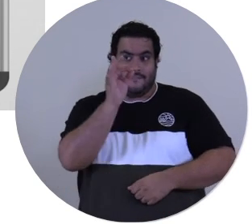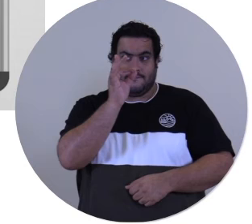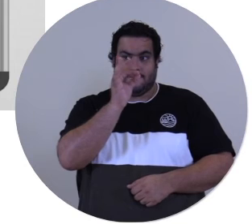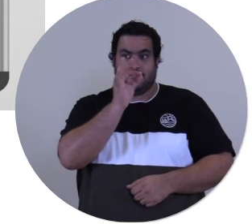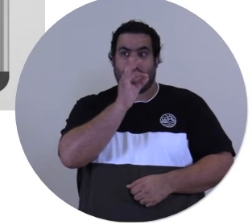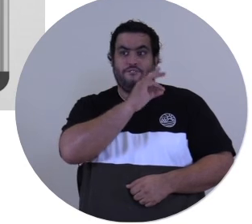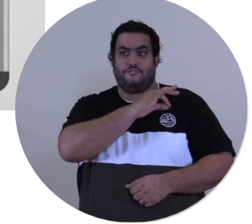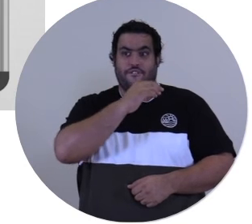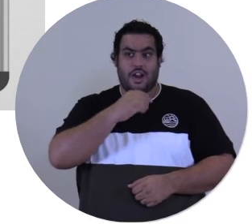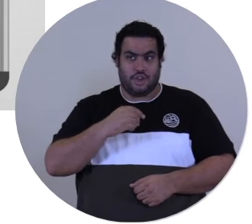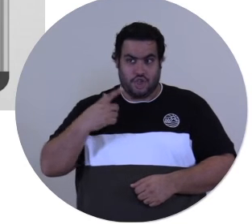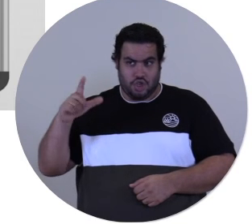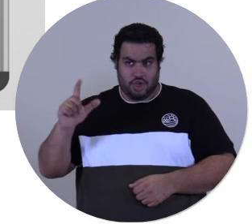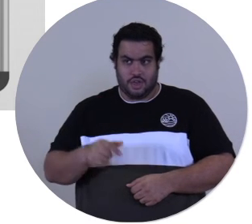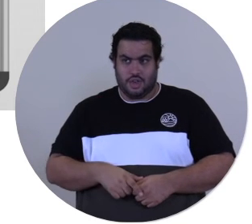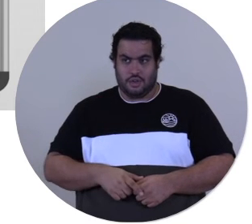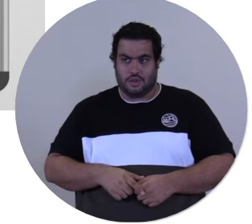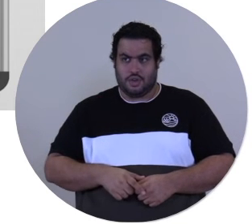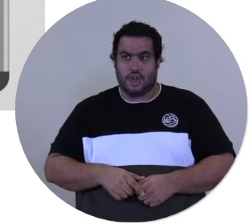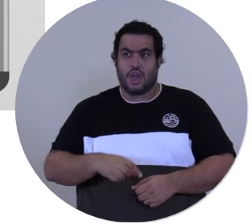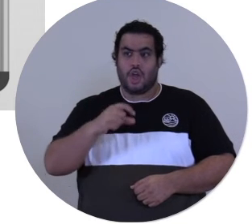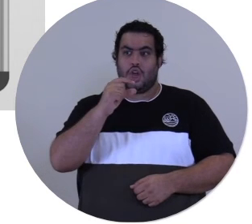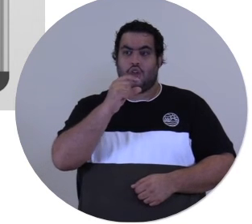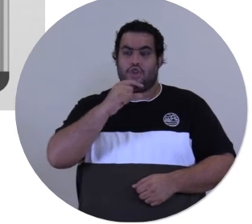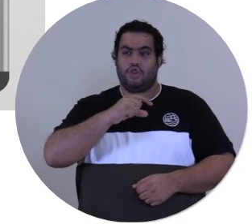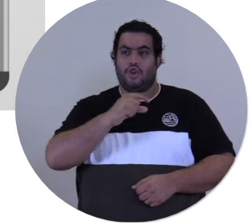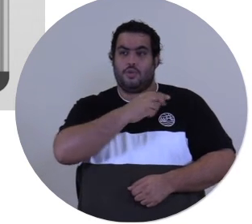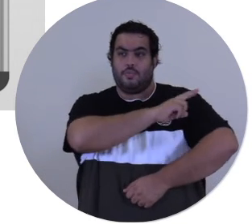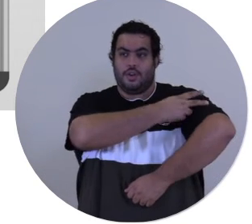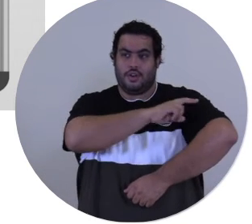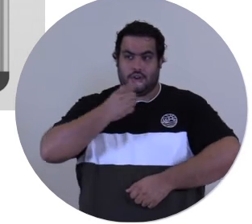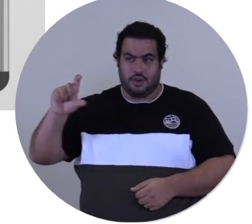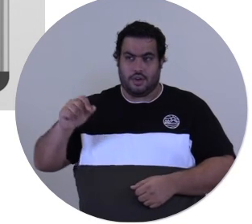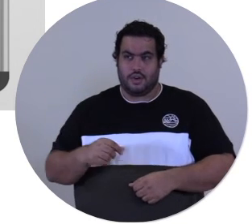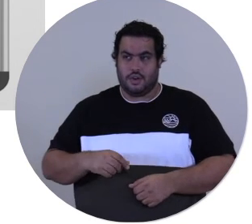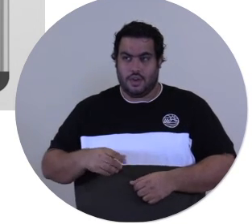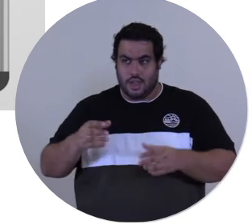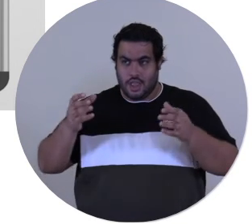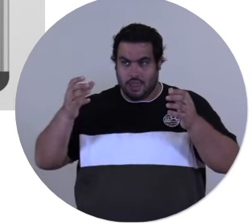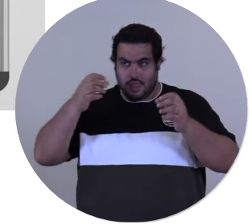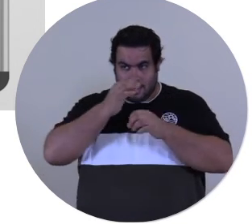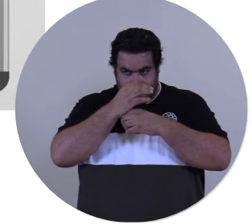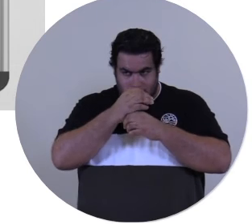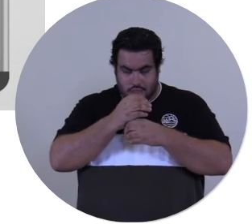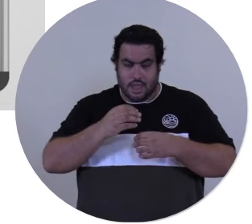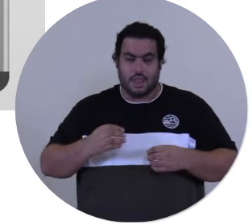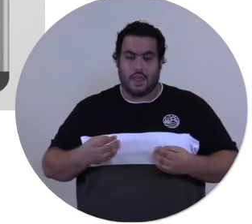German scientists are working in parallel to find a vaccine for COVID-19.